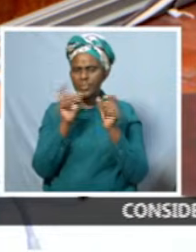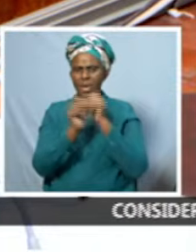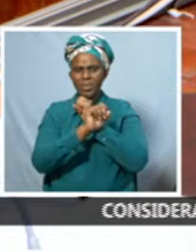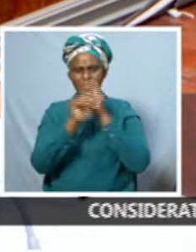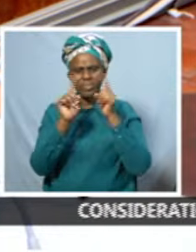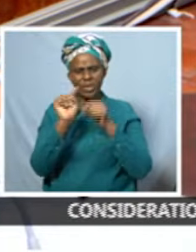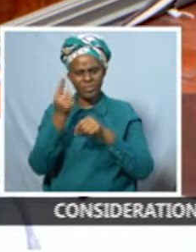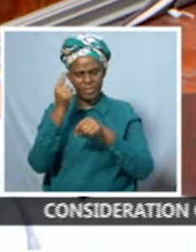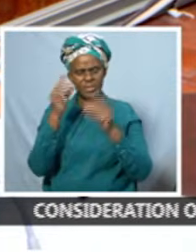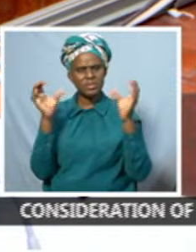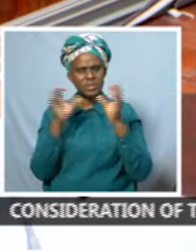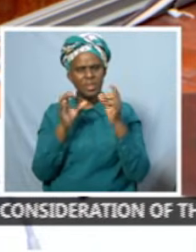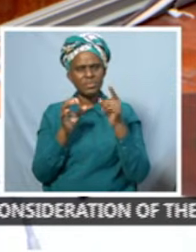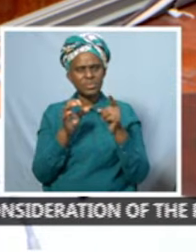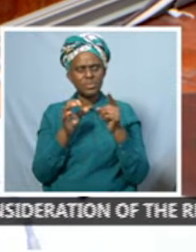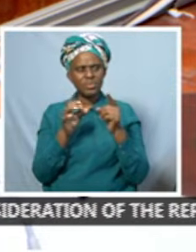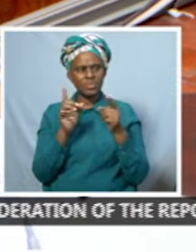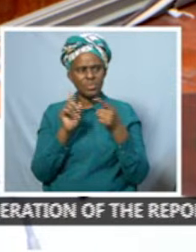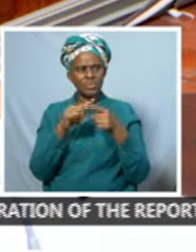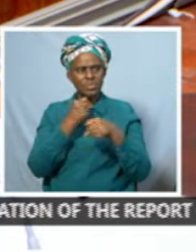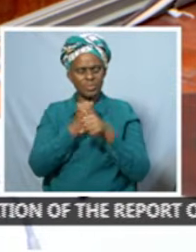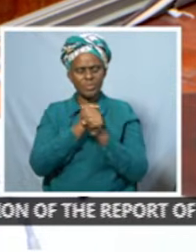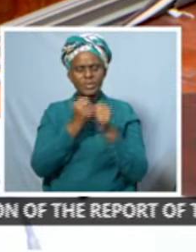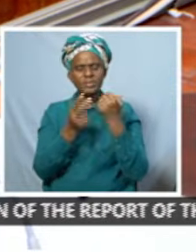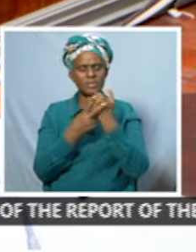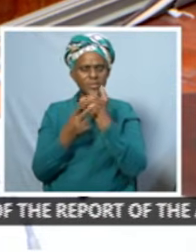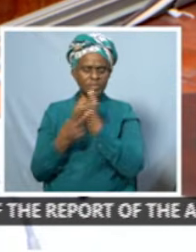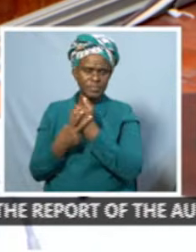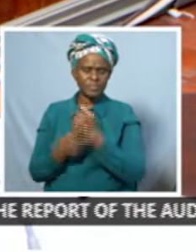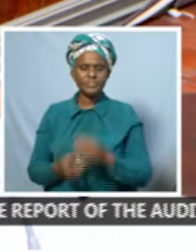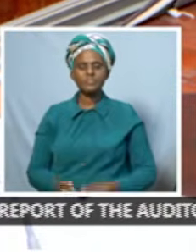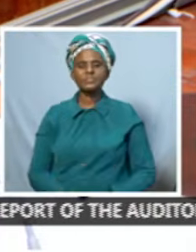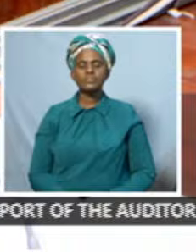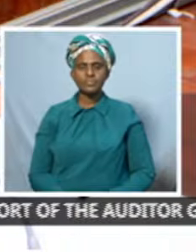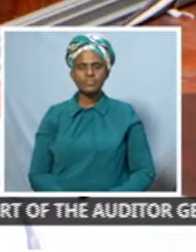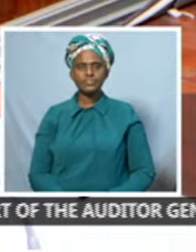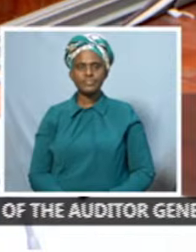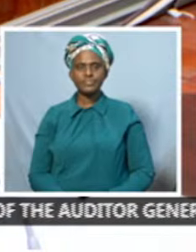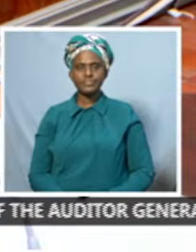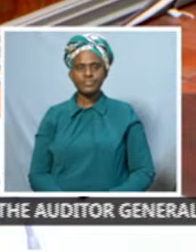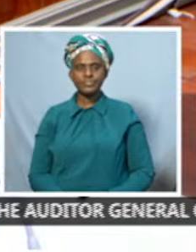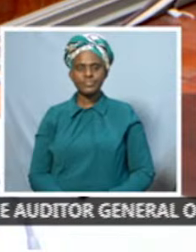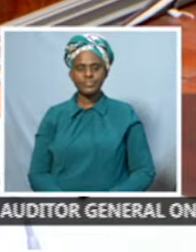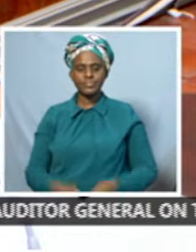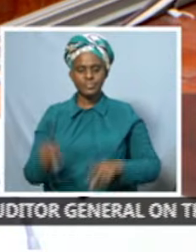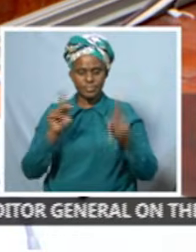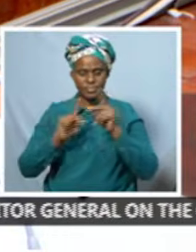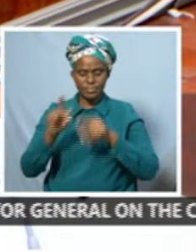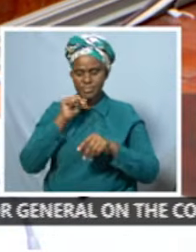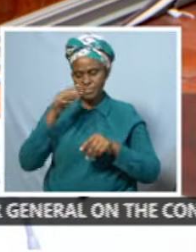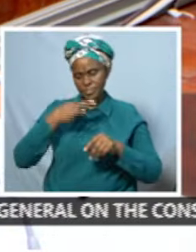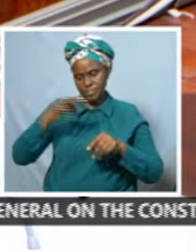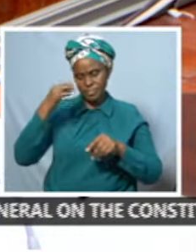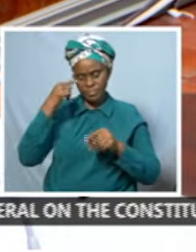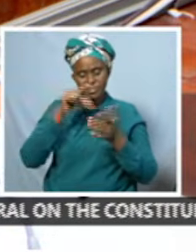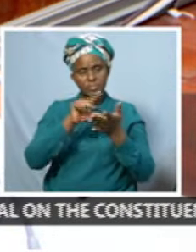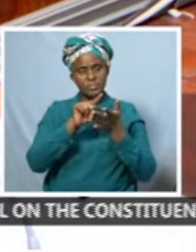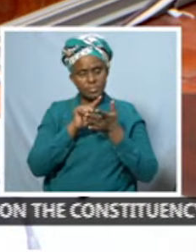are the first council to make savings. Are people not applying for the